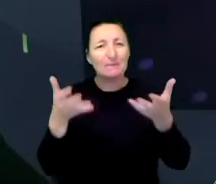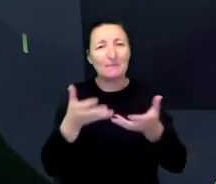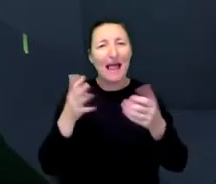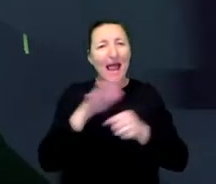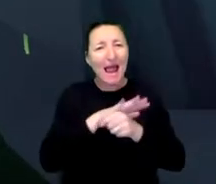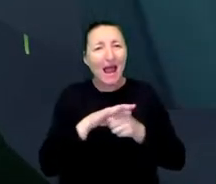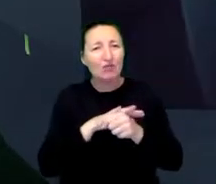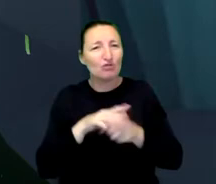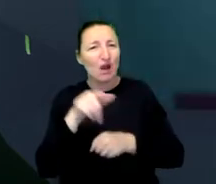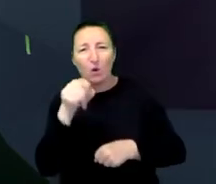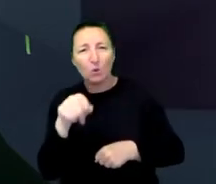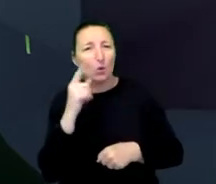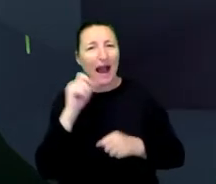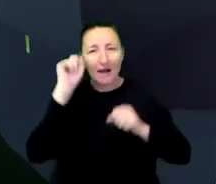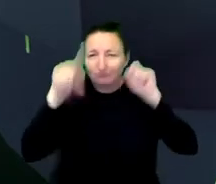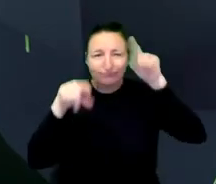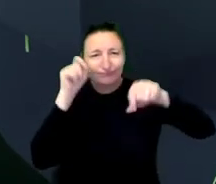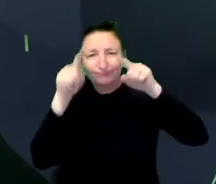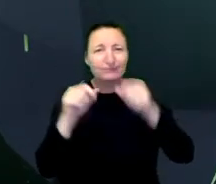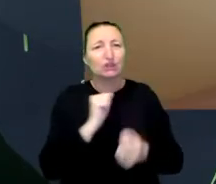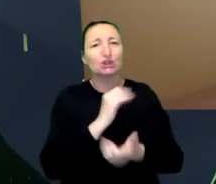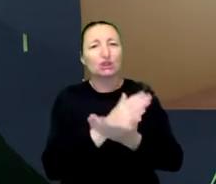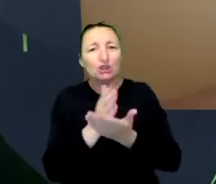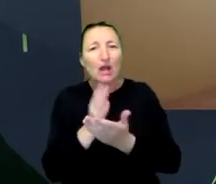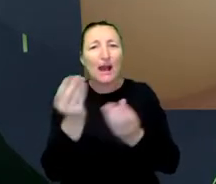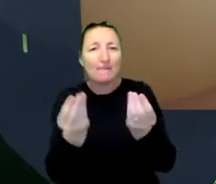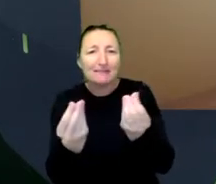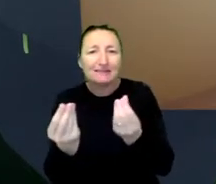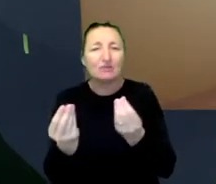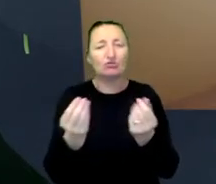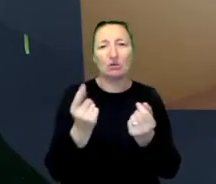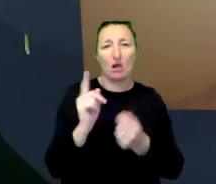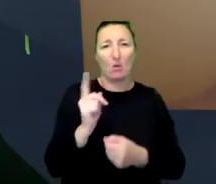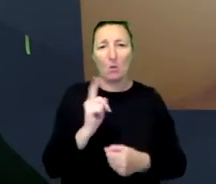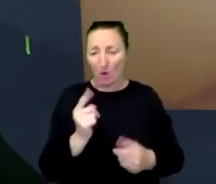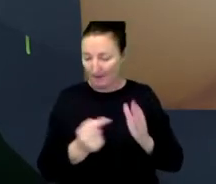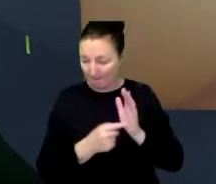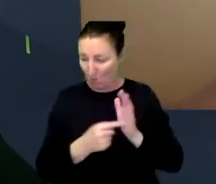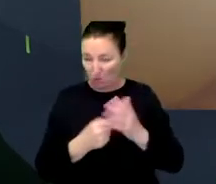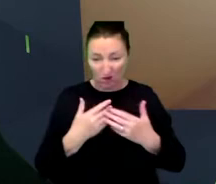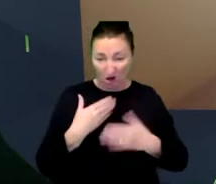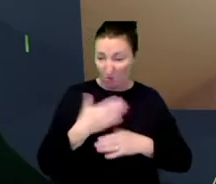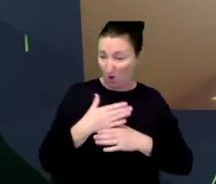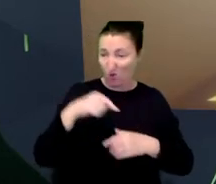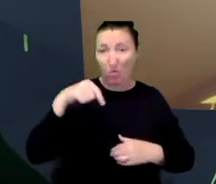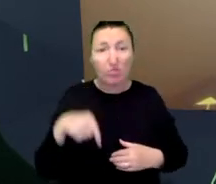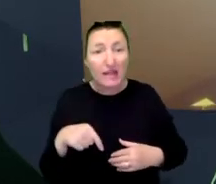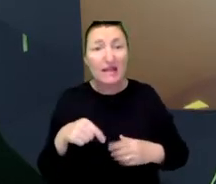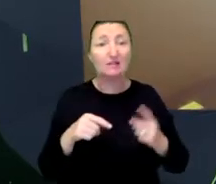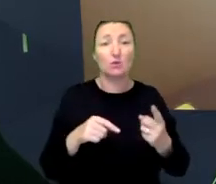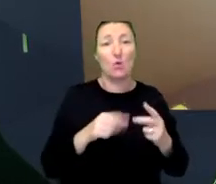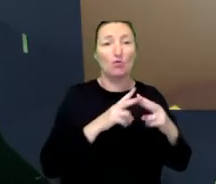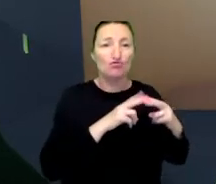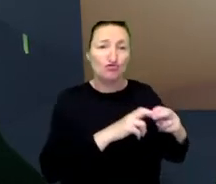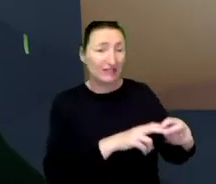that you've been working on and you just share like any materials that are important to you for it, whether it's like pieces of research that influence you, like